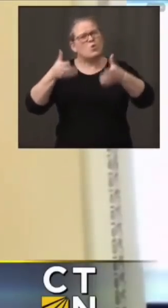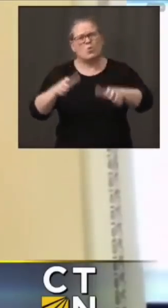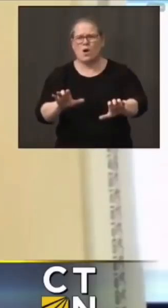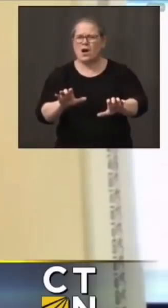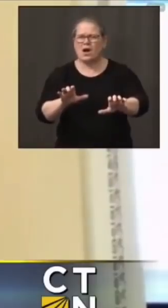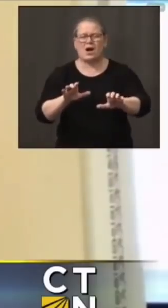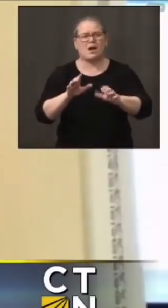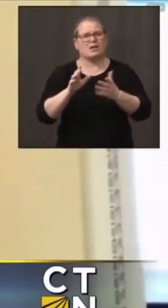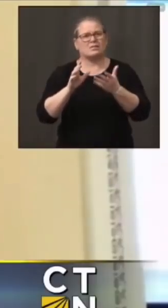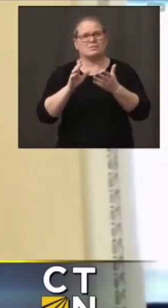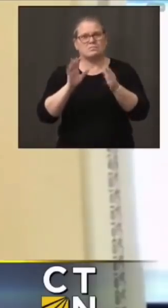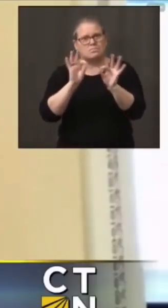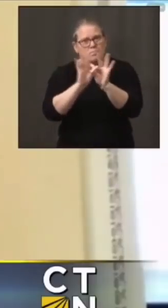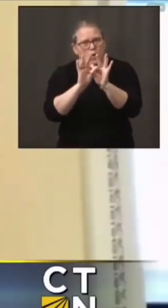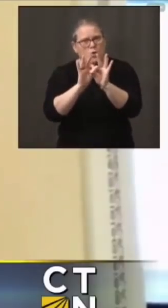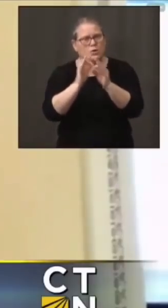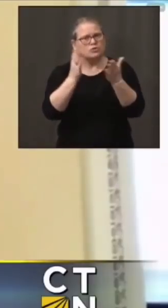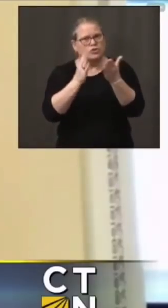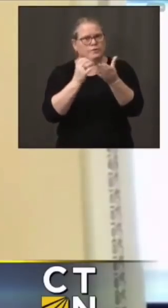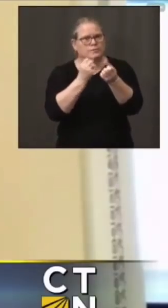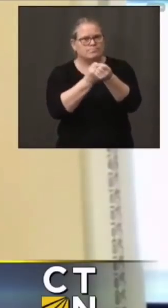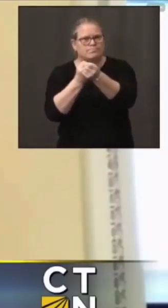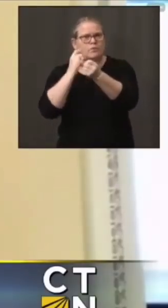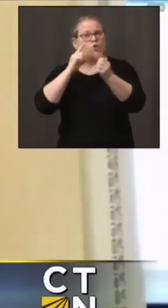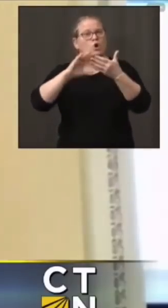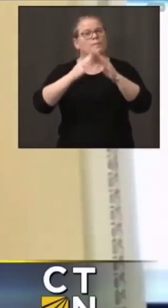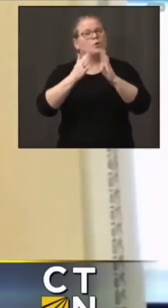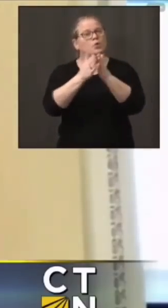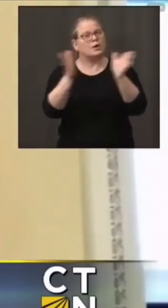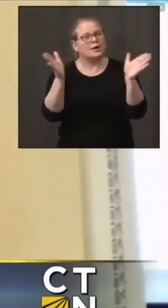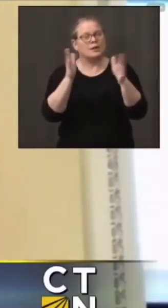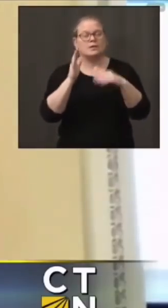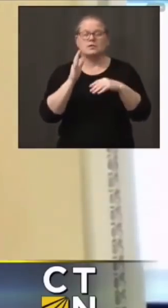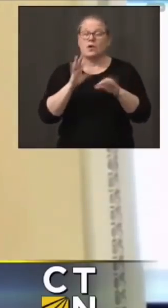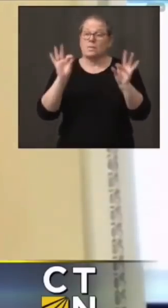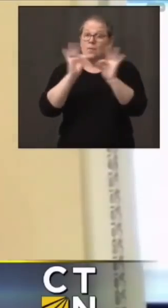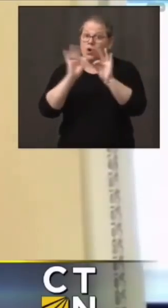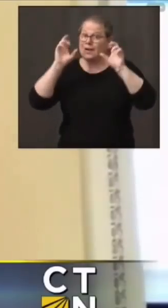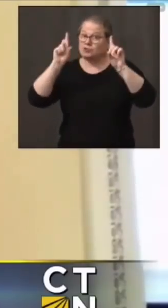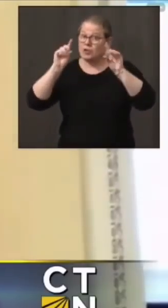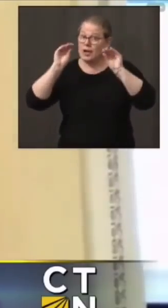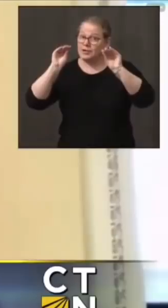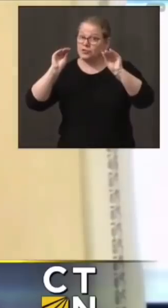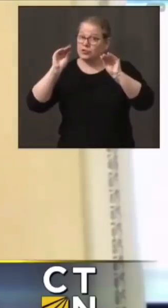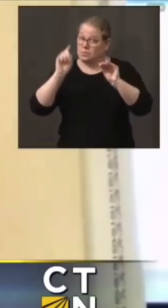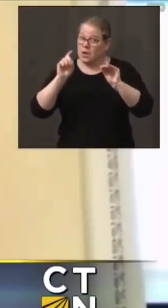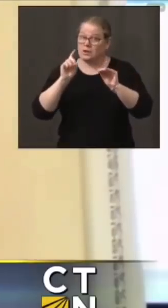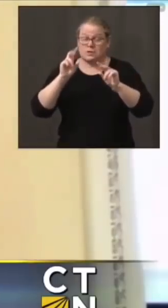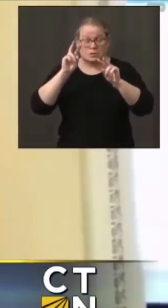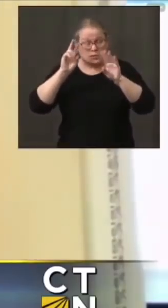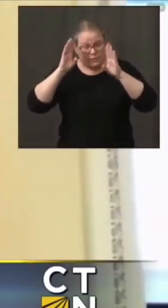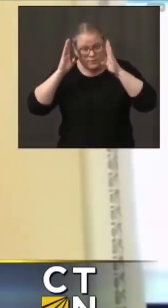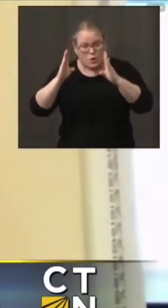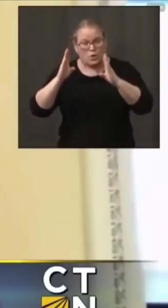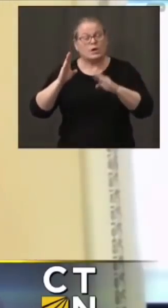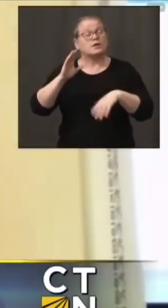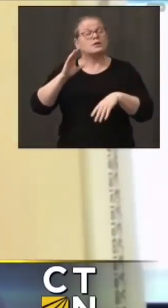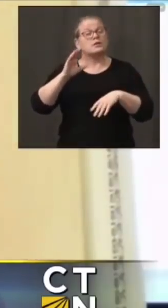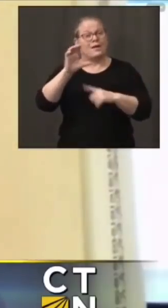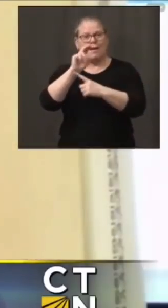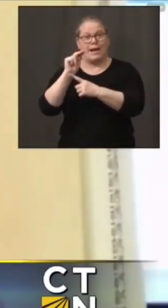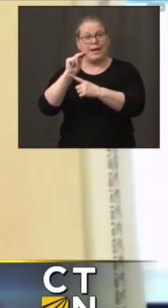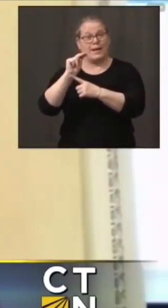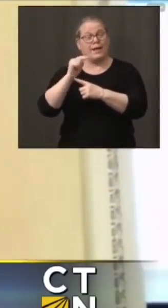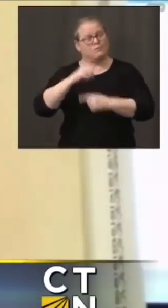services. We need to take a look at education, and we are also proud of Connecticut and Miguel Cardona